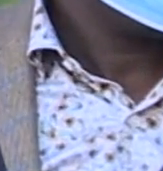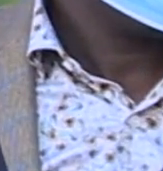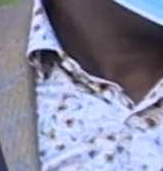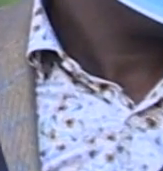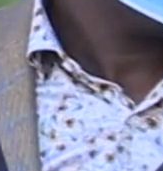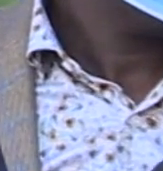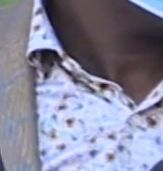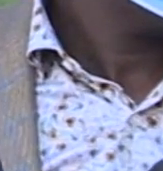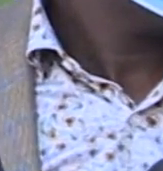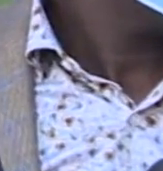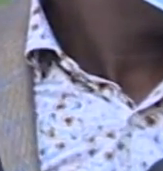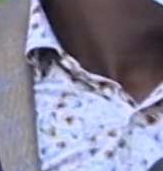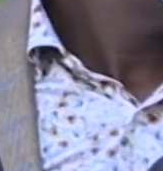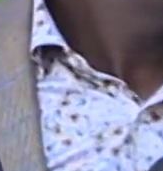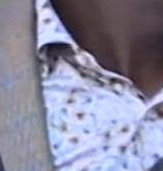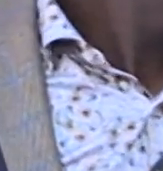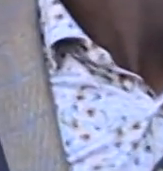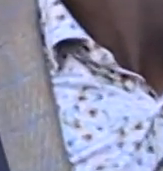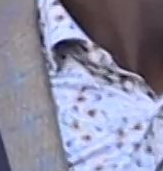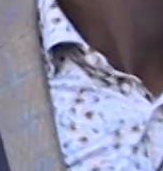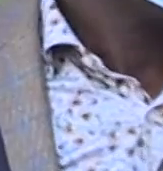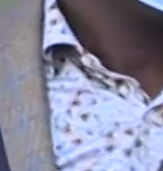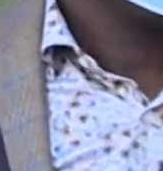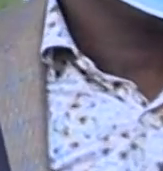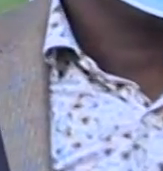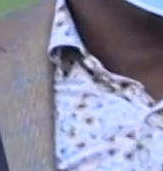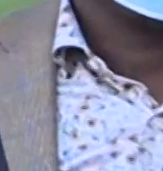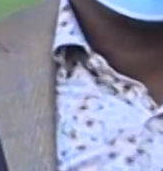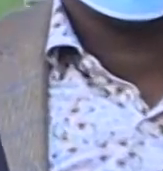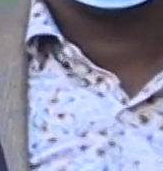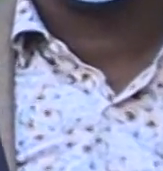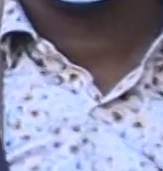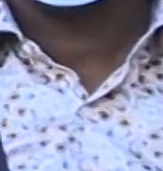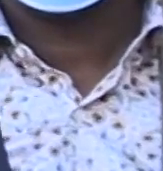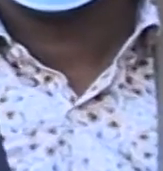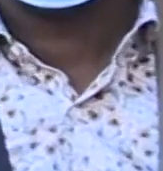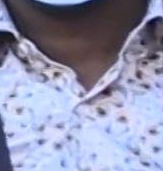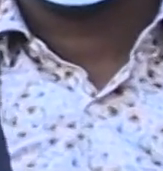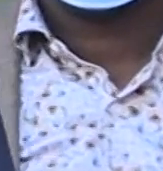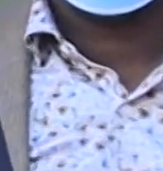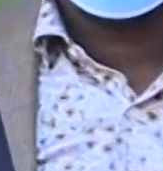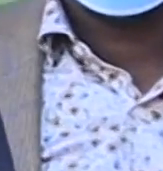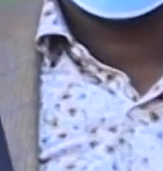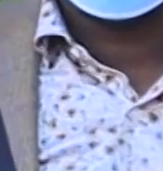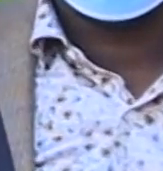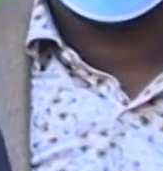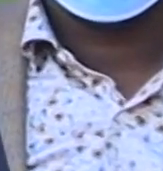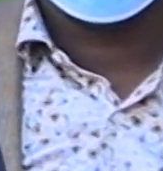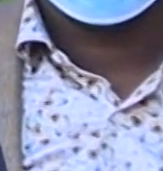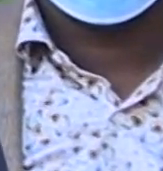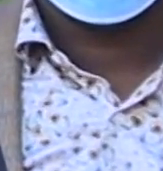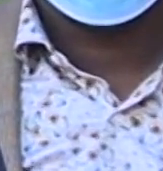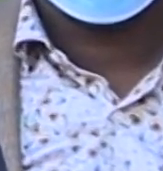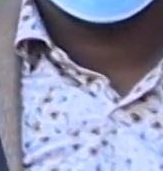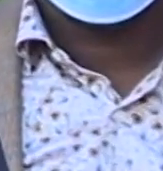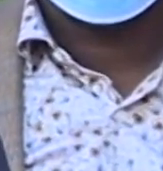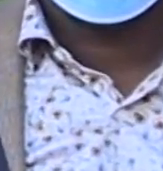2,717 positive cases. And sadly to say, we have lost a total of 106